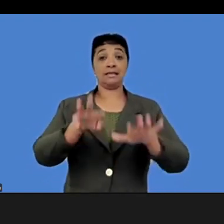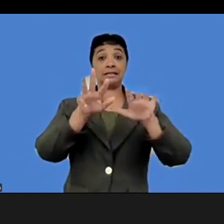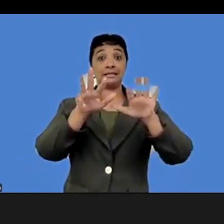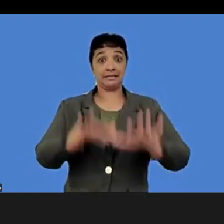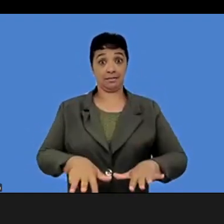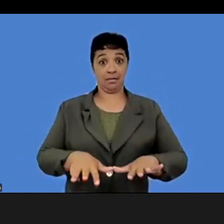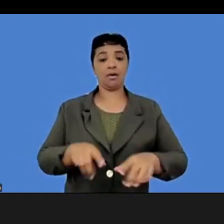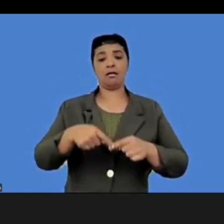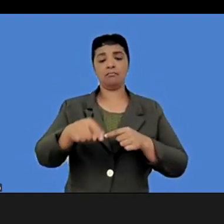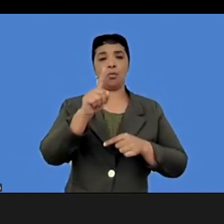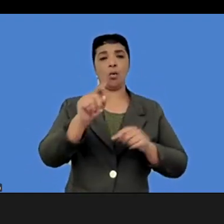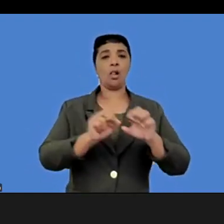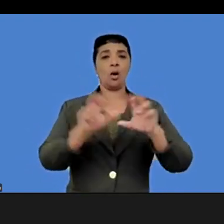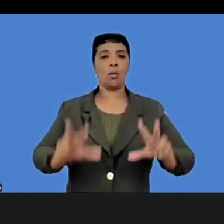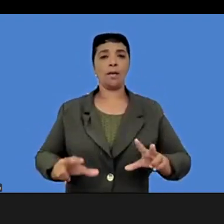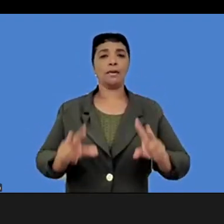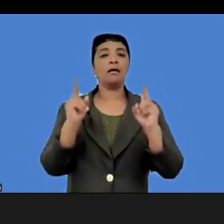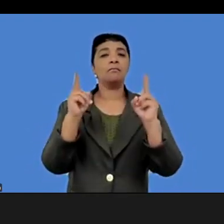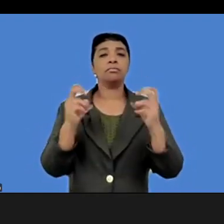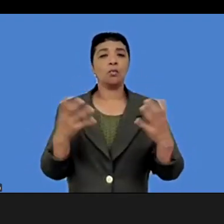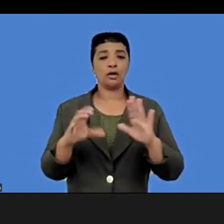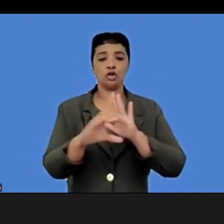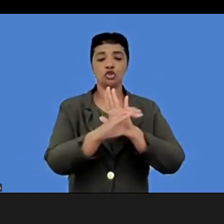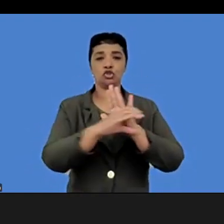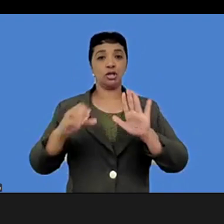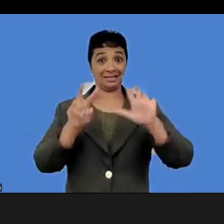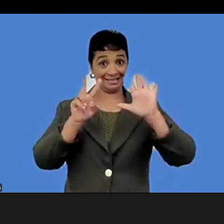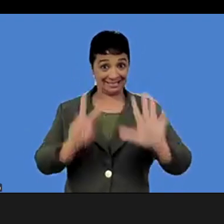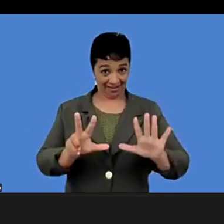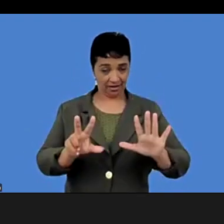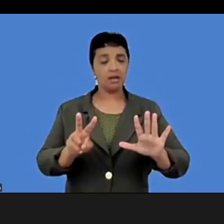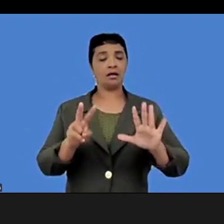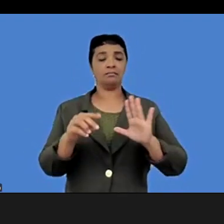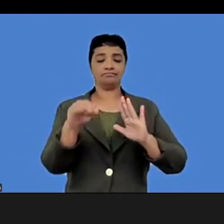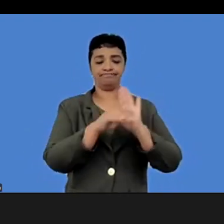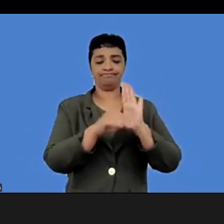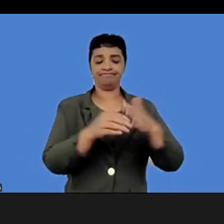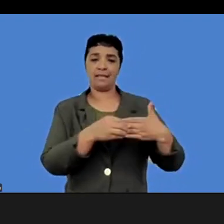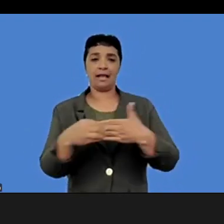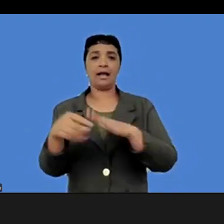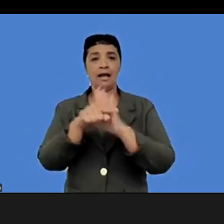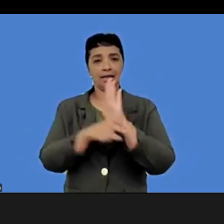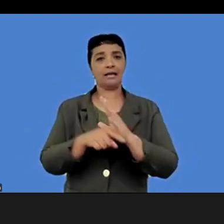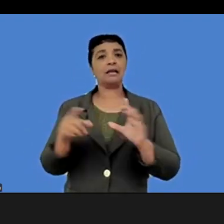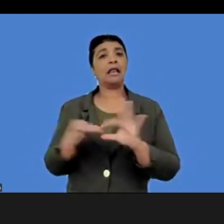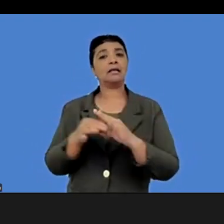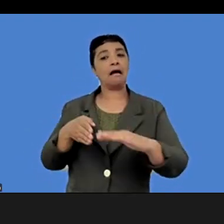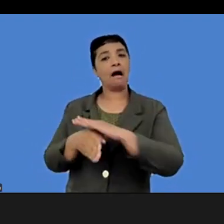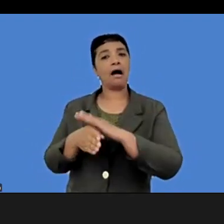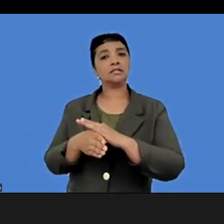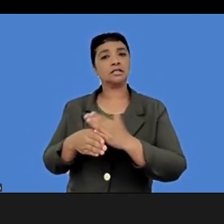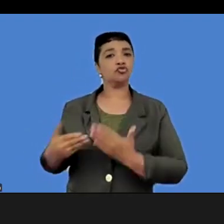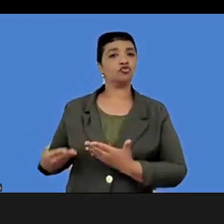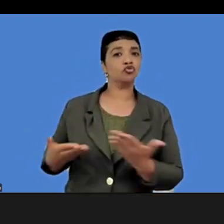2024 and will cover the Chapter 7 of the DI guidelines on access to mainstream services on an